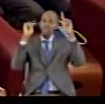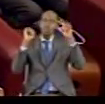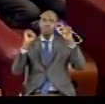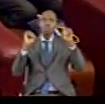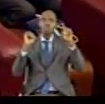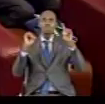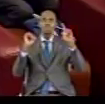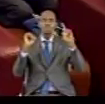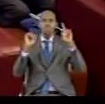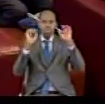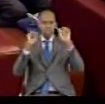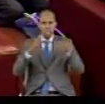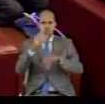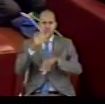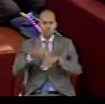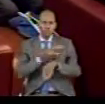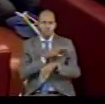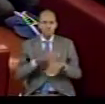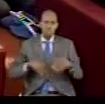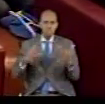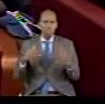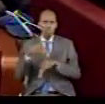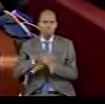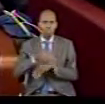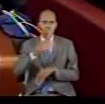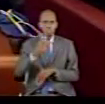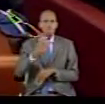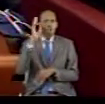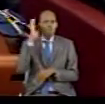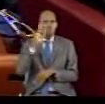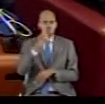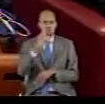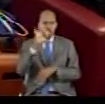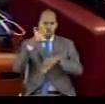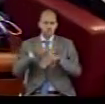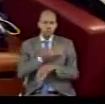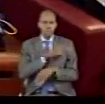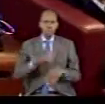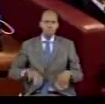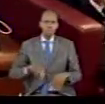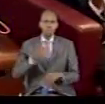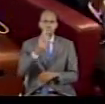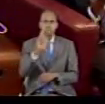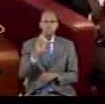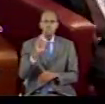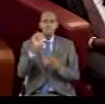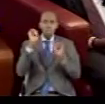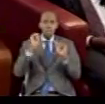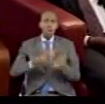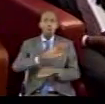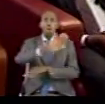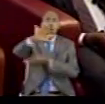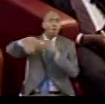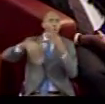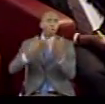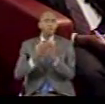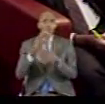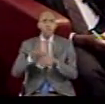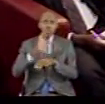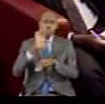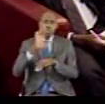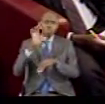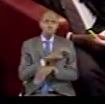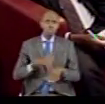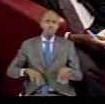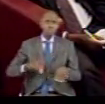can you touch him today? Will you touch him today? Can the whole church touch him today? Can